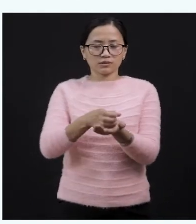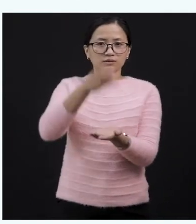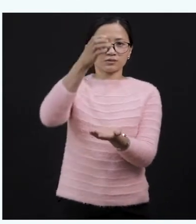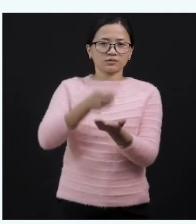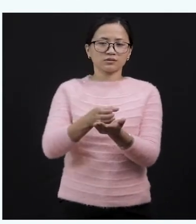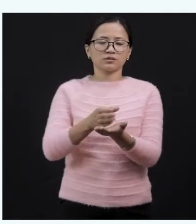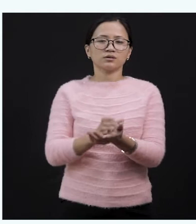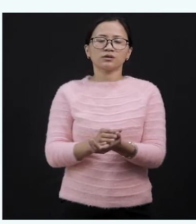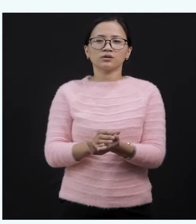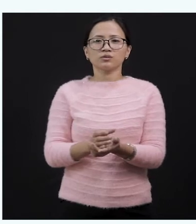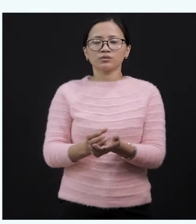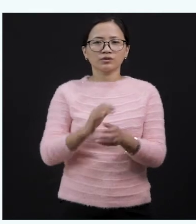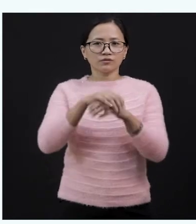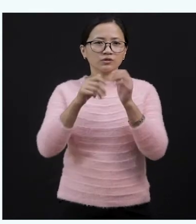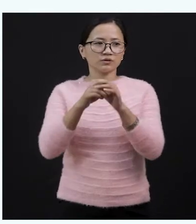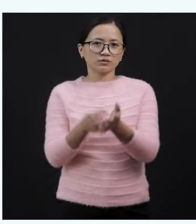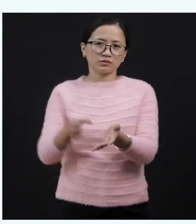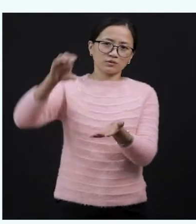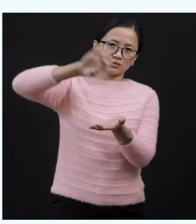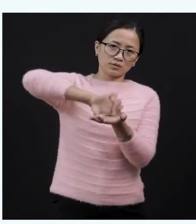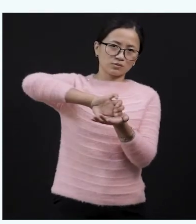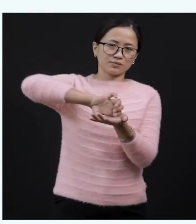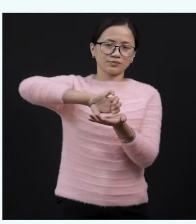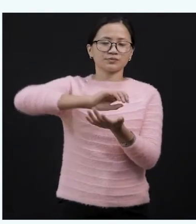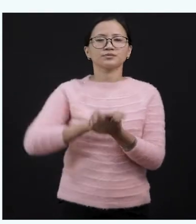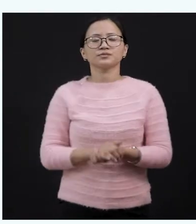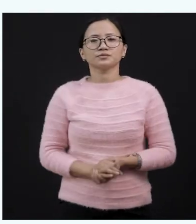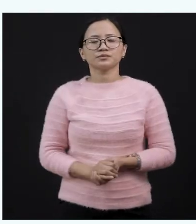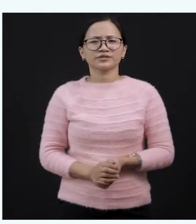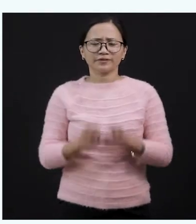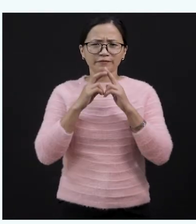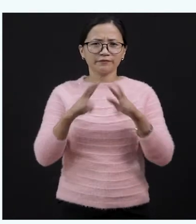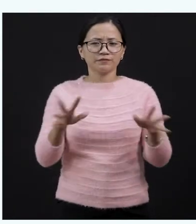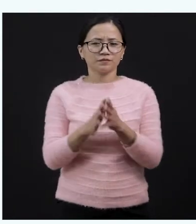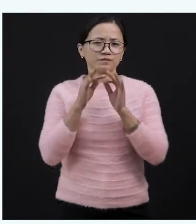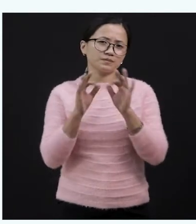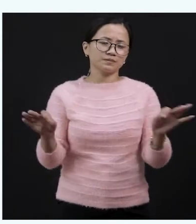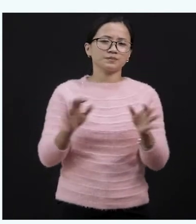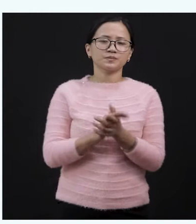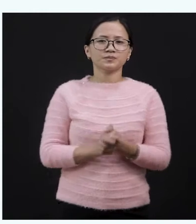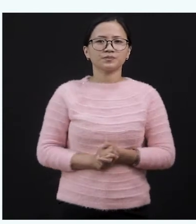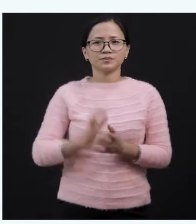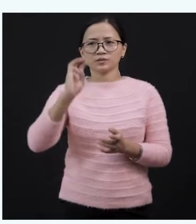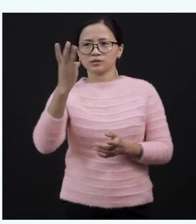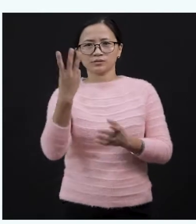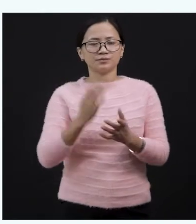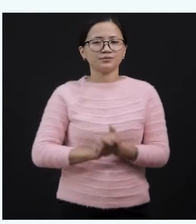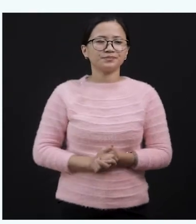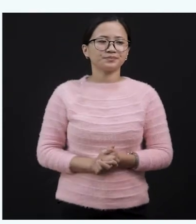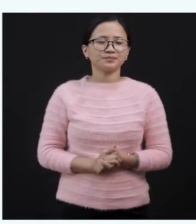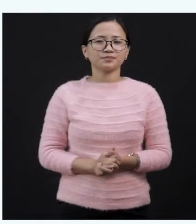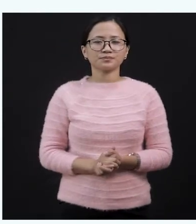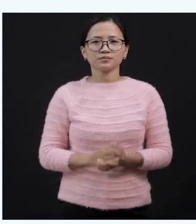we have to cover this candle. Now this is very simple, right? Now the third thing